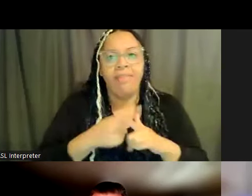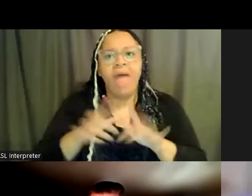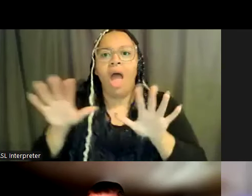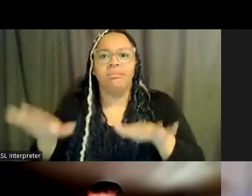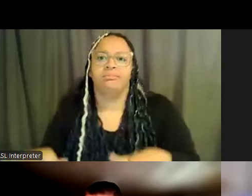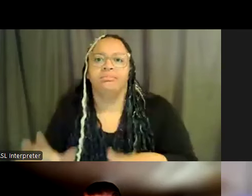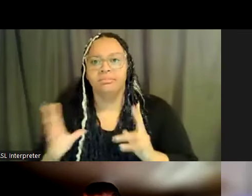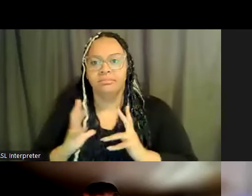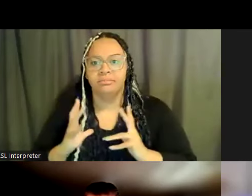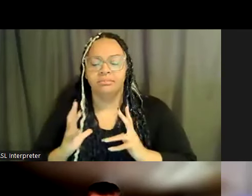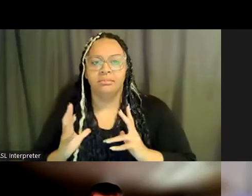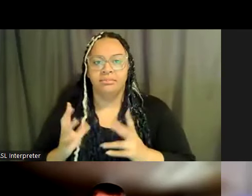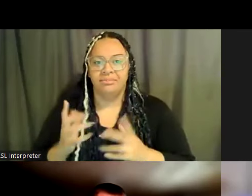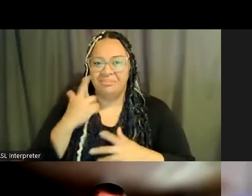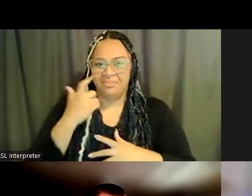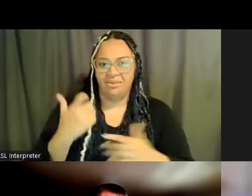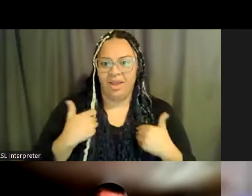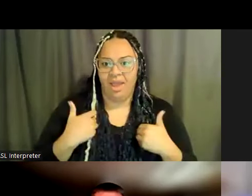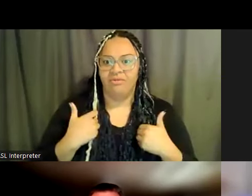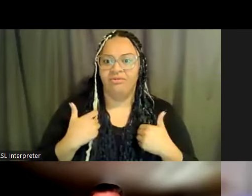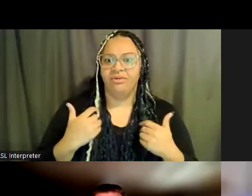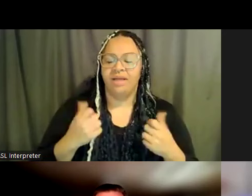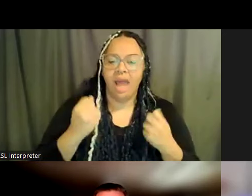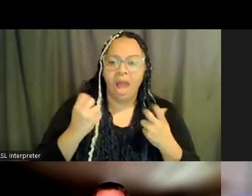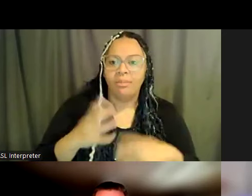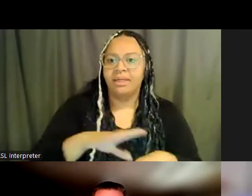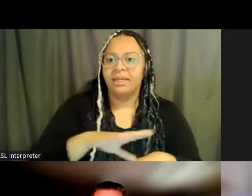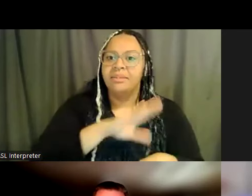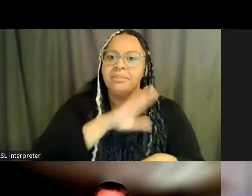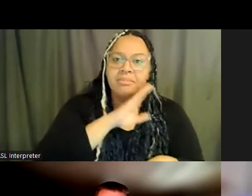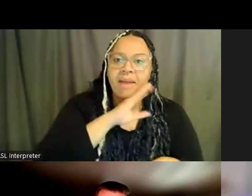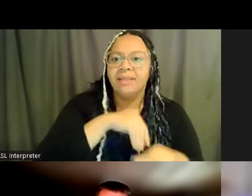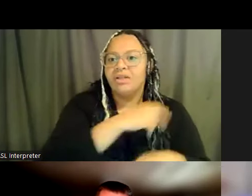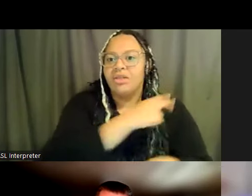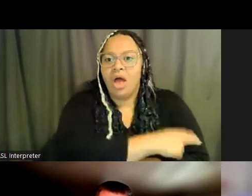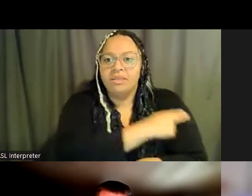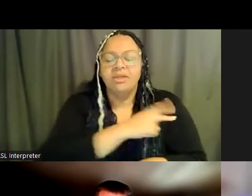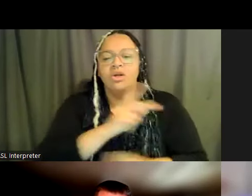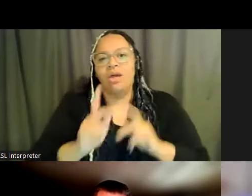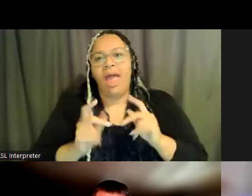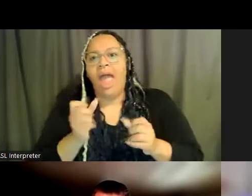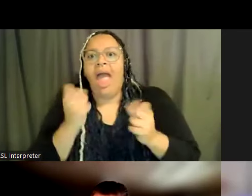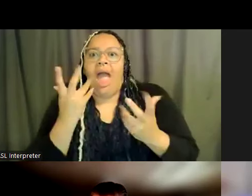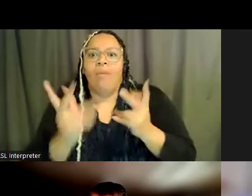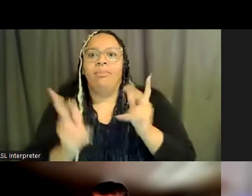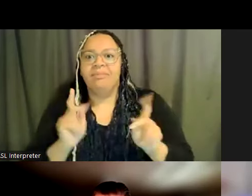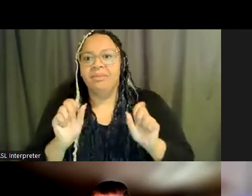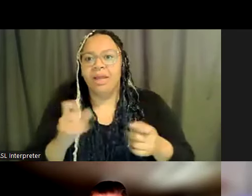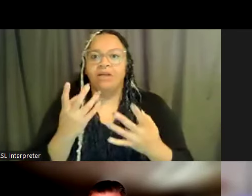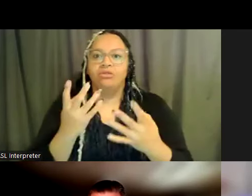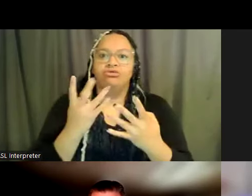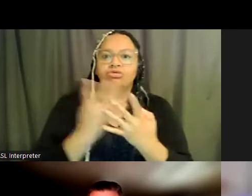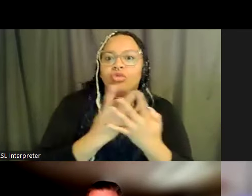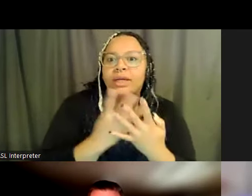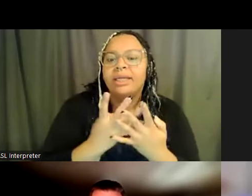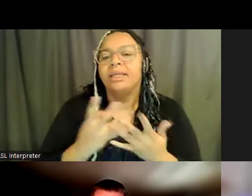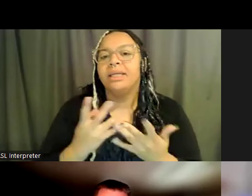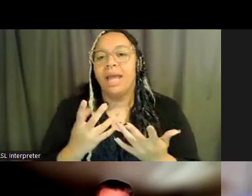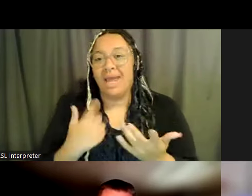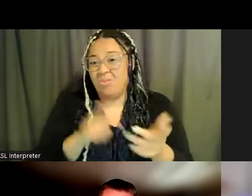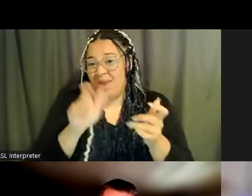a finite number of beds and hospitals and people that can screen or people that can assess. We really need to change